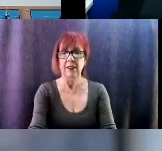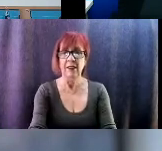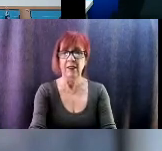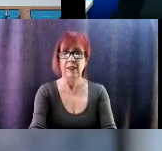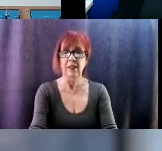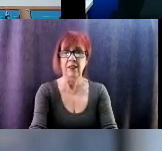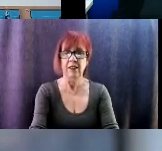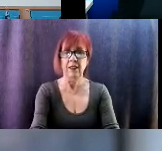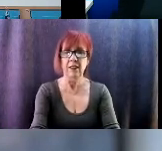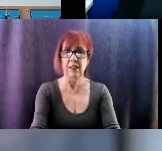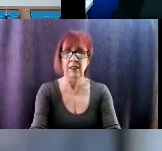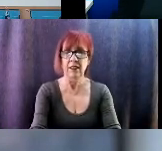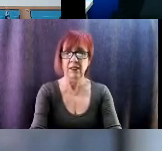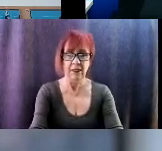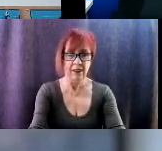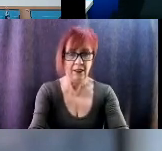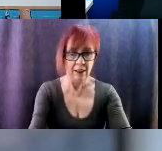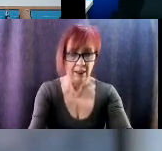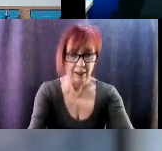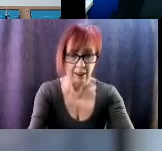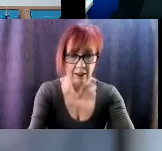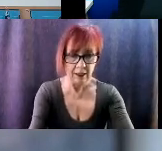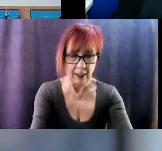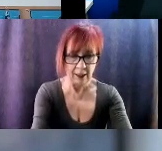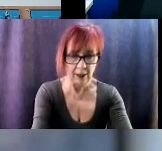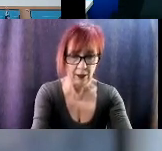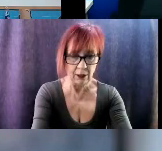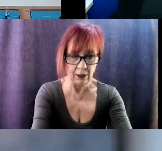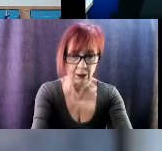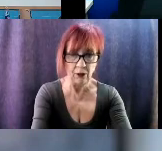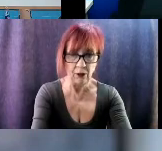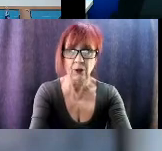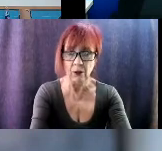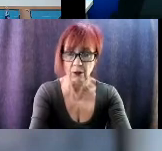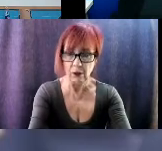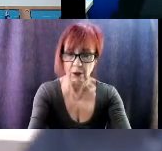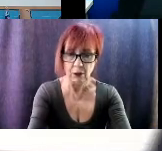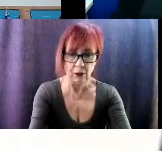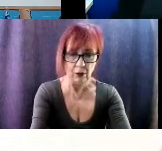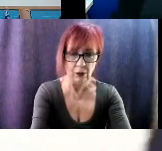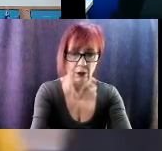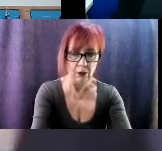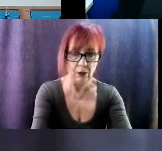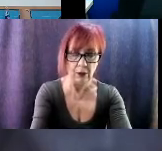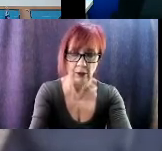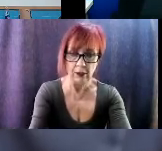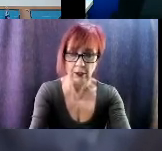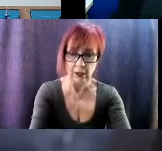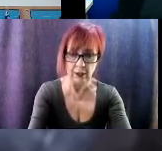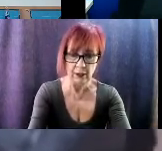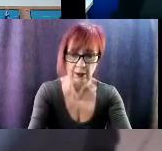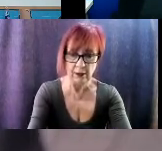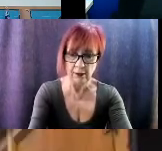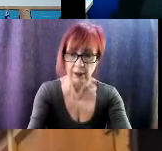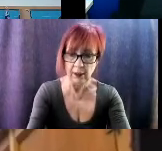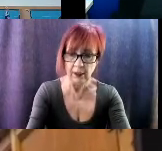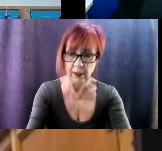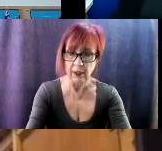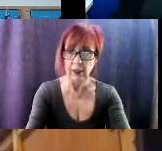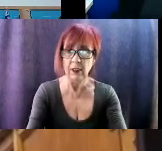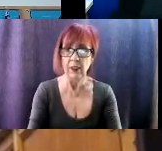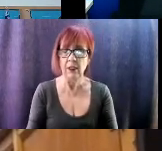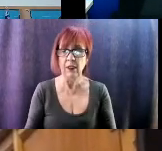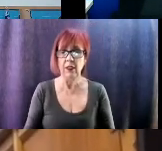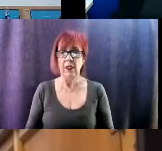kindergarten through high school, I think he missed 2 days of school. And that was with a death of a family member. So he's